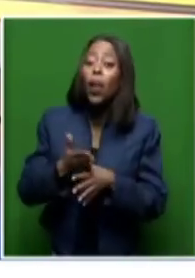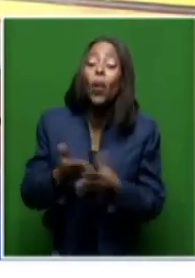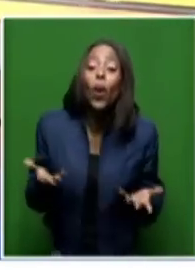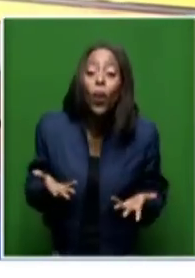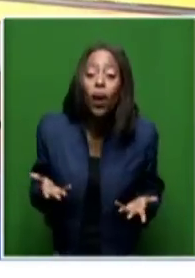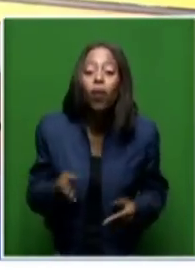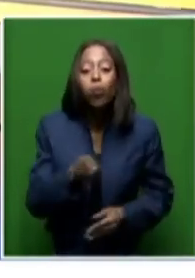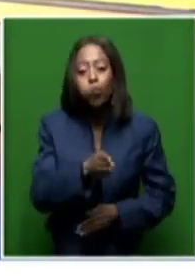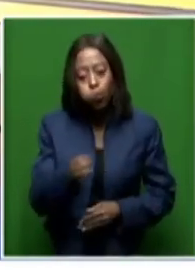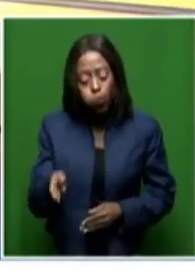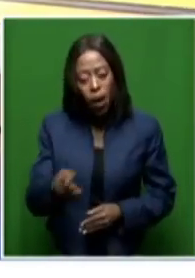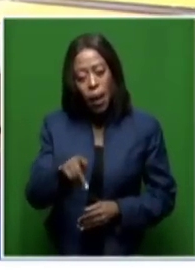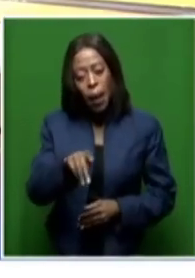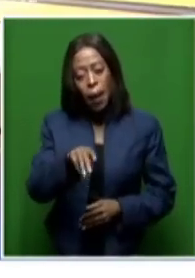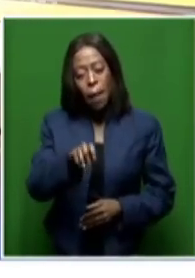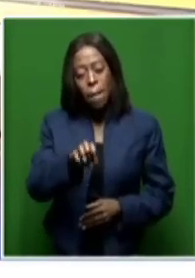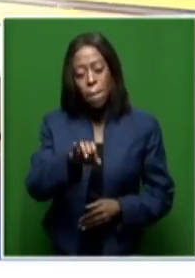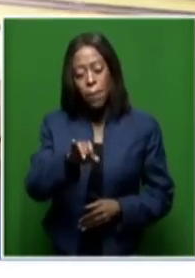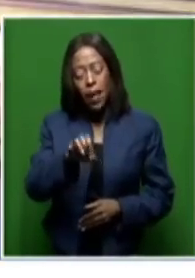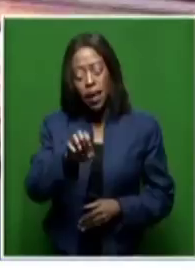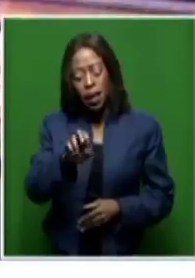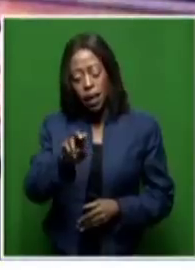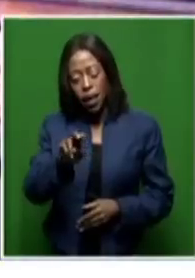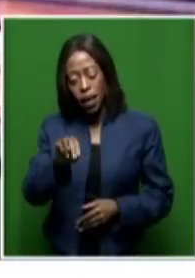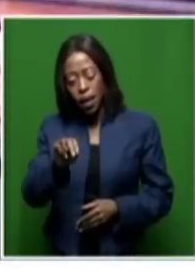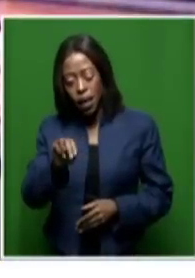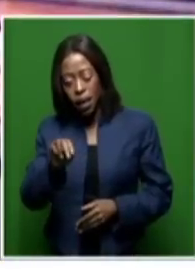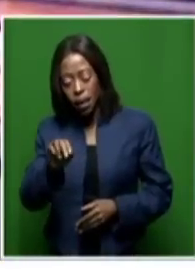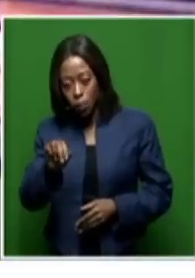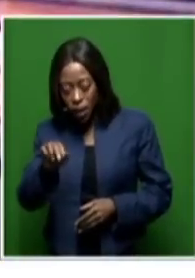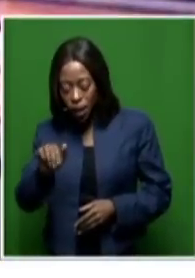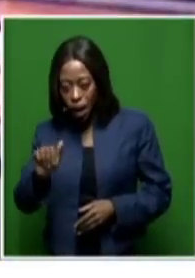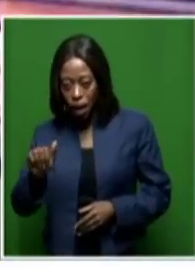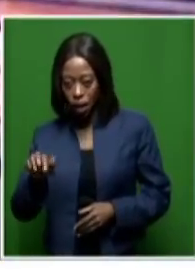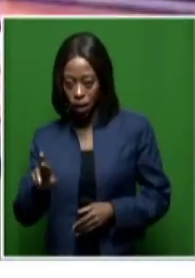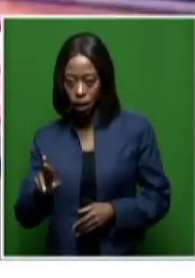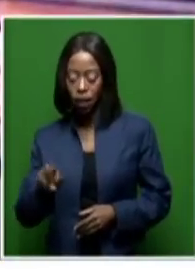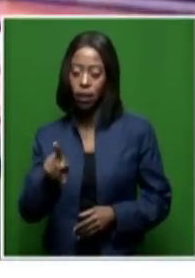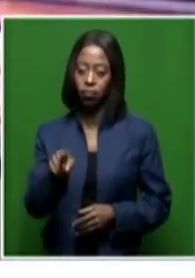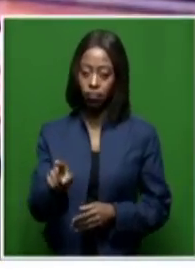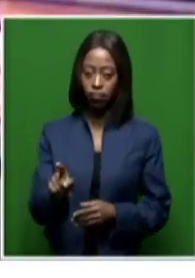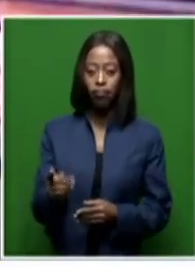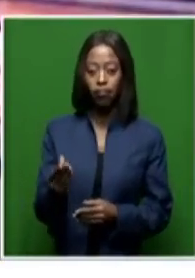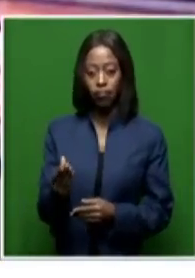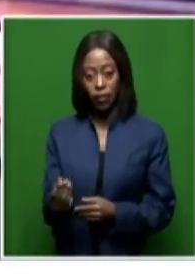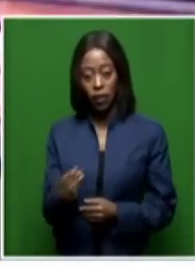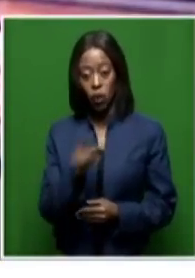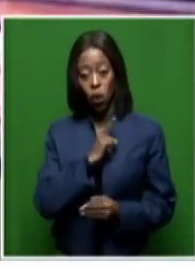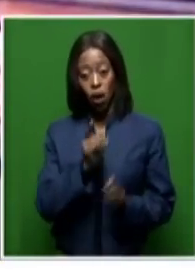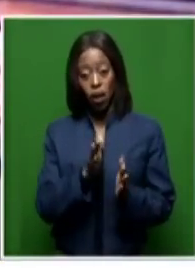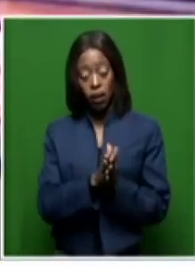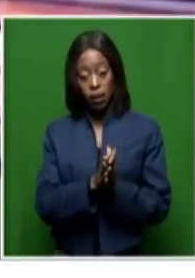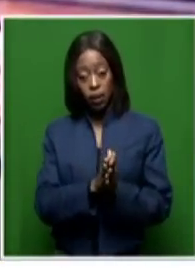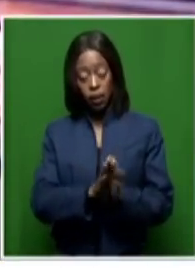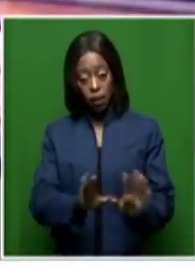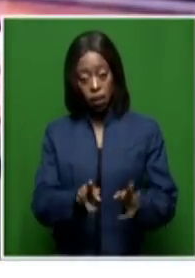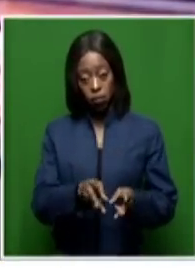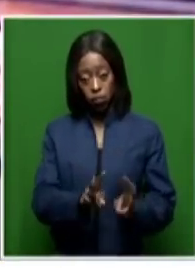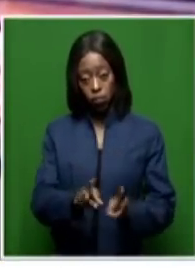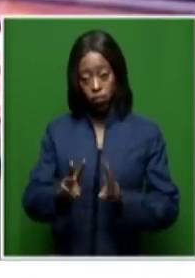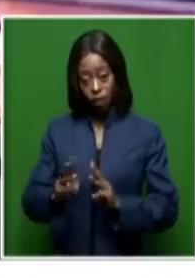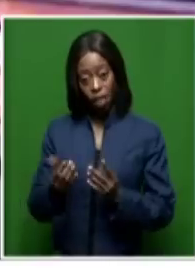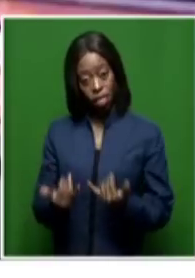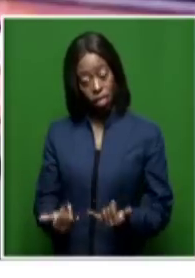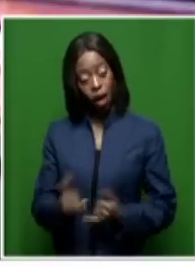there. Pienaar-Spoort line, which we have stopped and upgrading as part of the 10 corridors, and we are already at